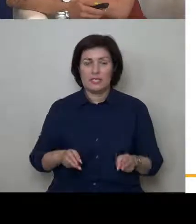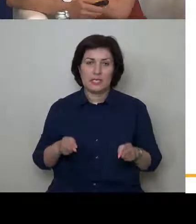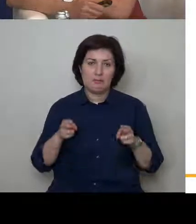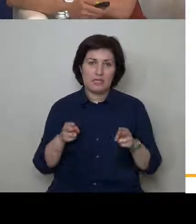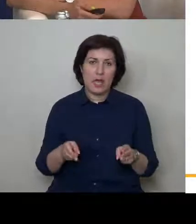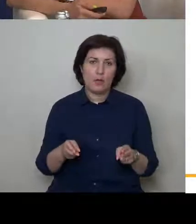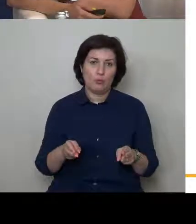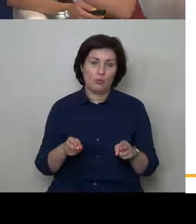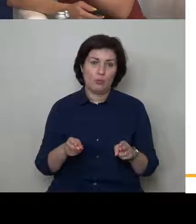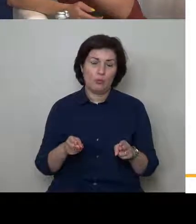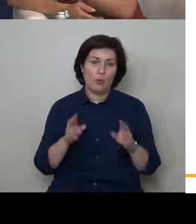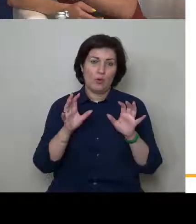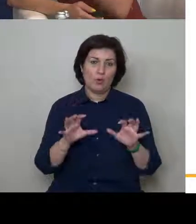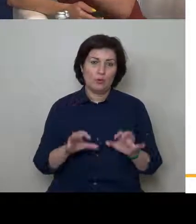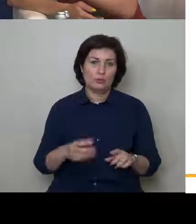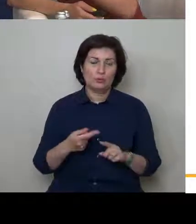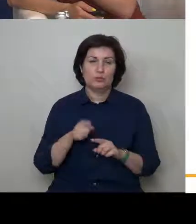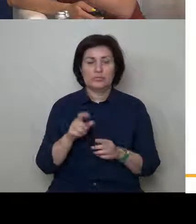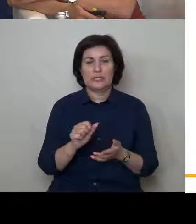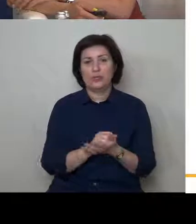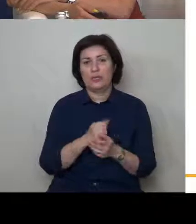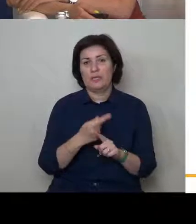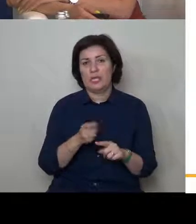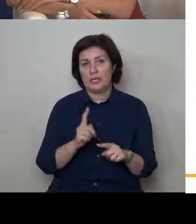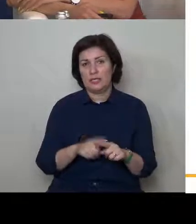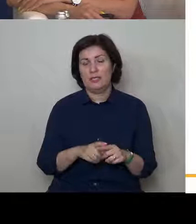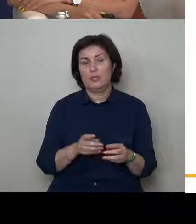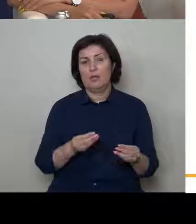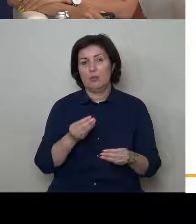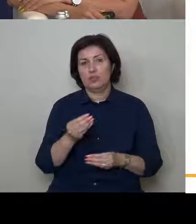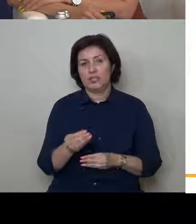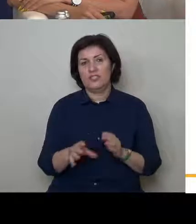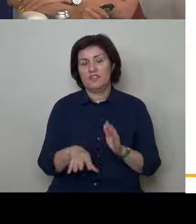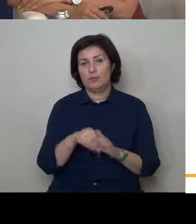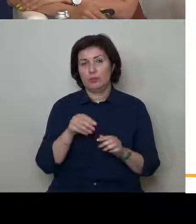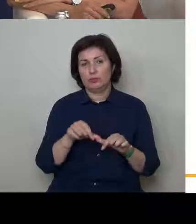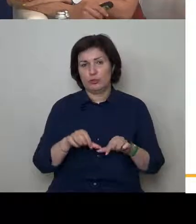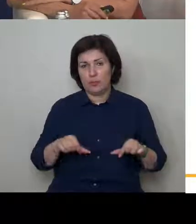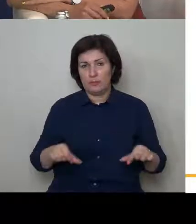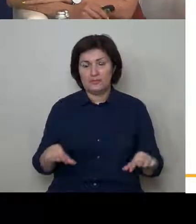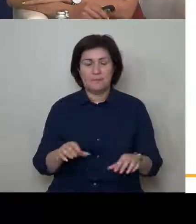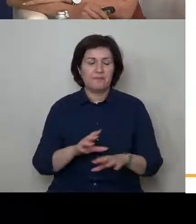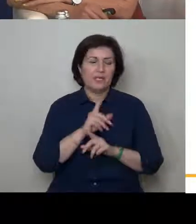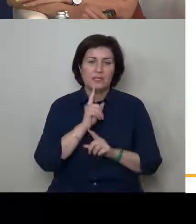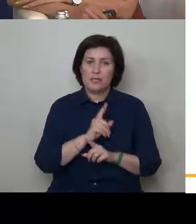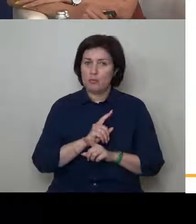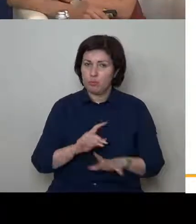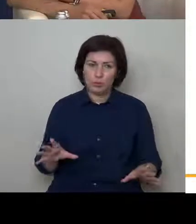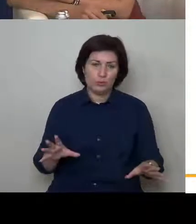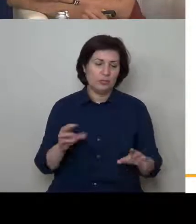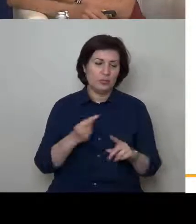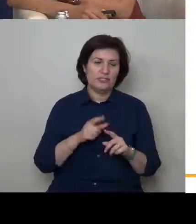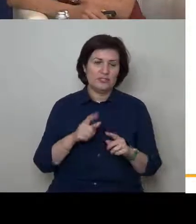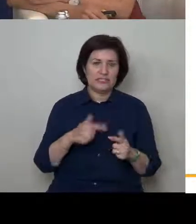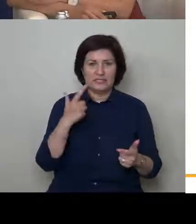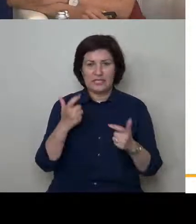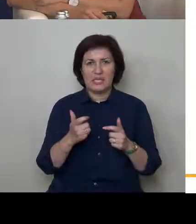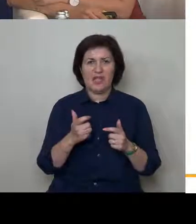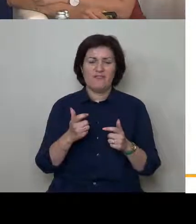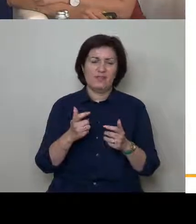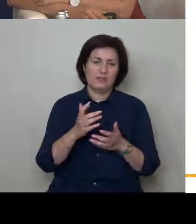158-3 of the Criminal Code, because this is a document that is to be submitted to the Election Commission.